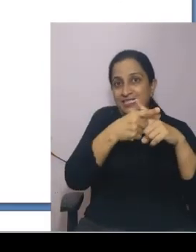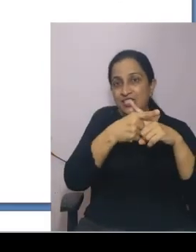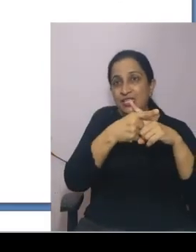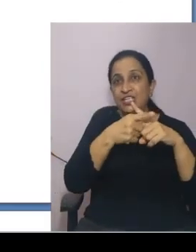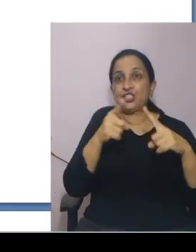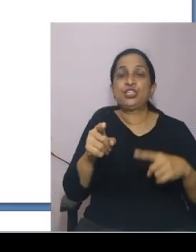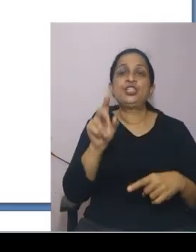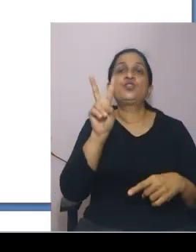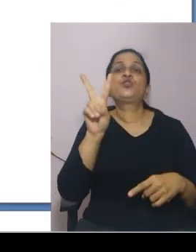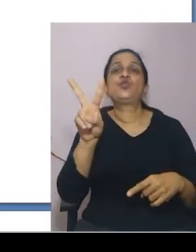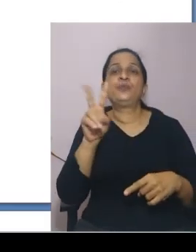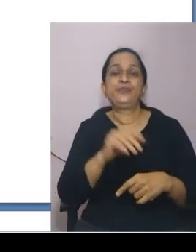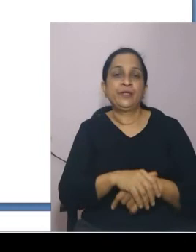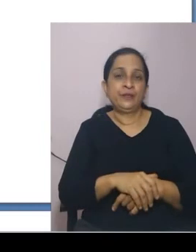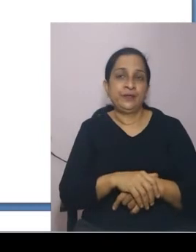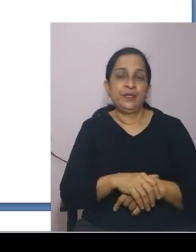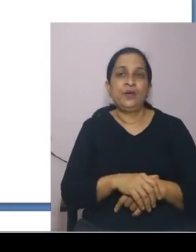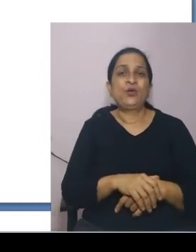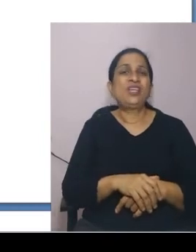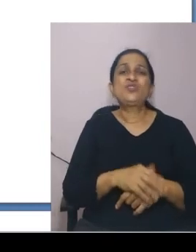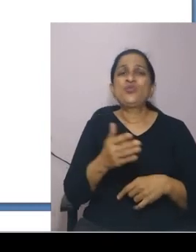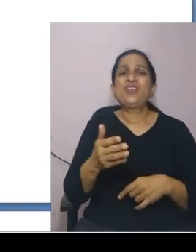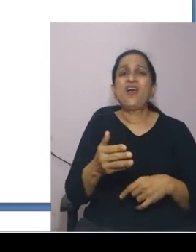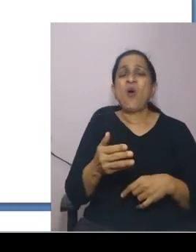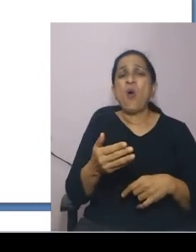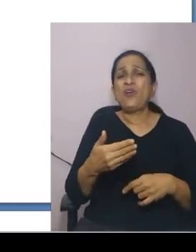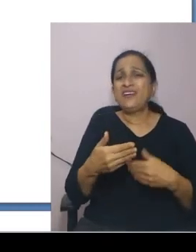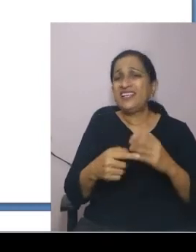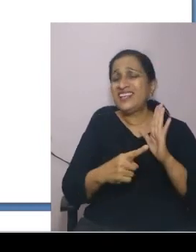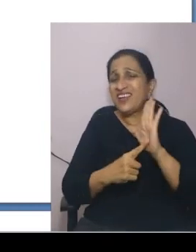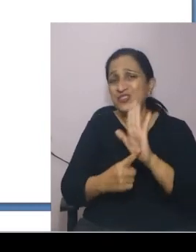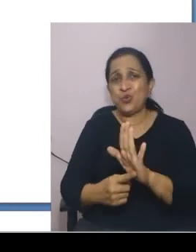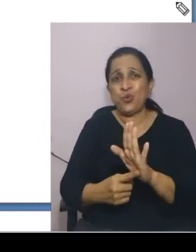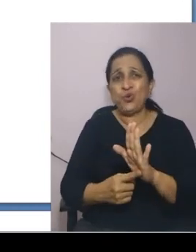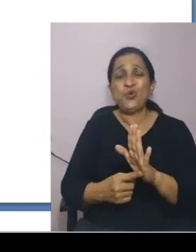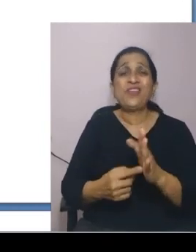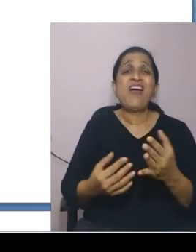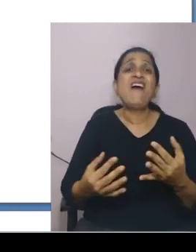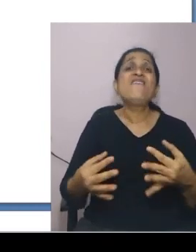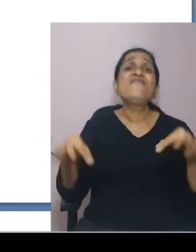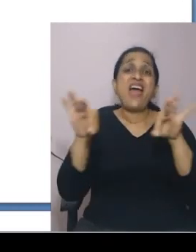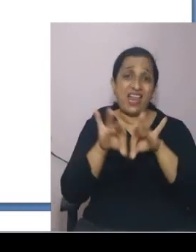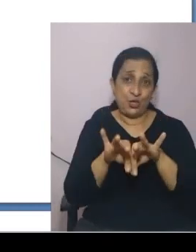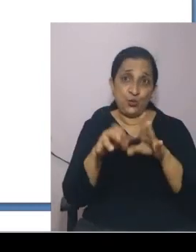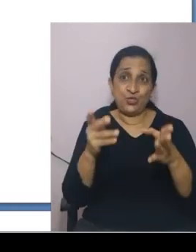for the straight line having slope 3 and x-intercept is 2. So